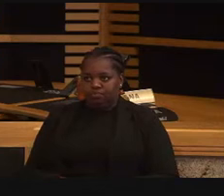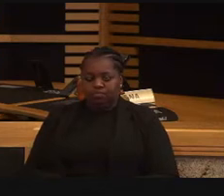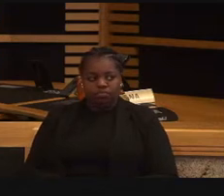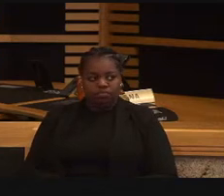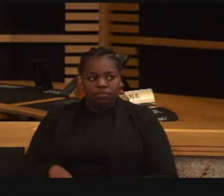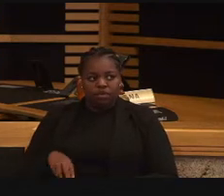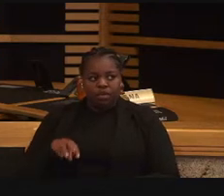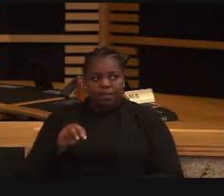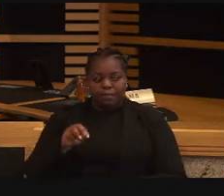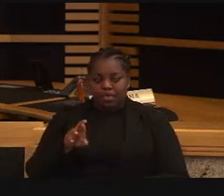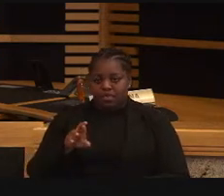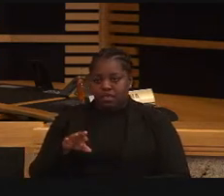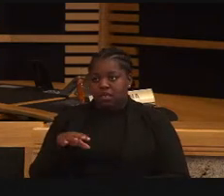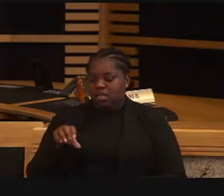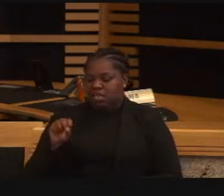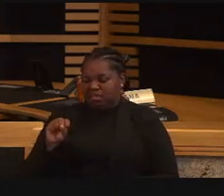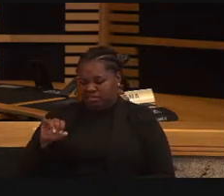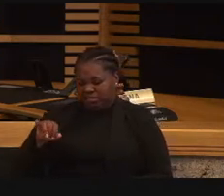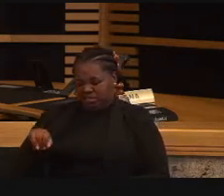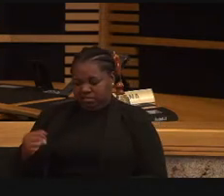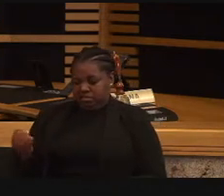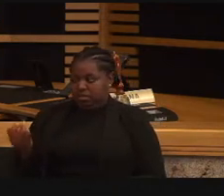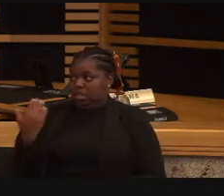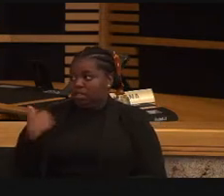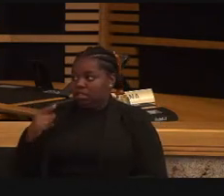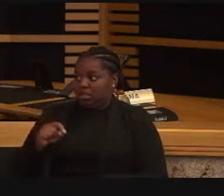XG ngelo xesha,